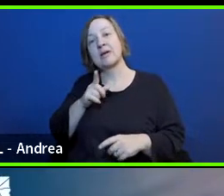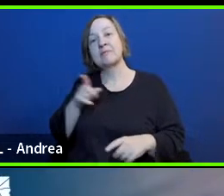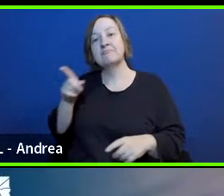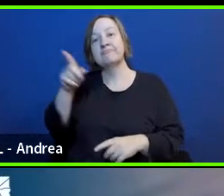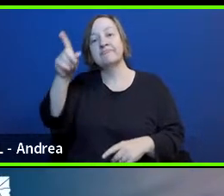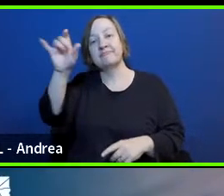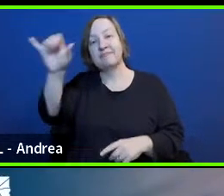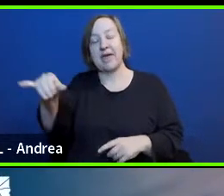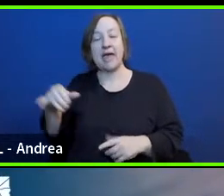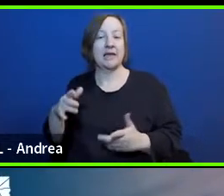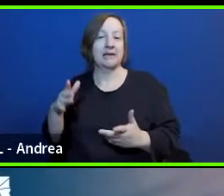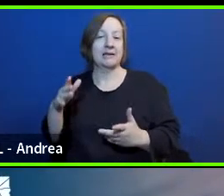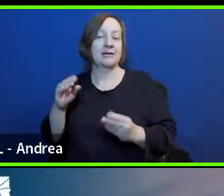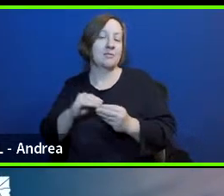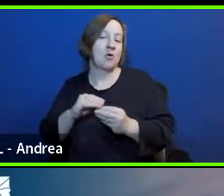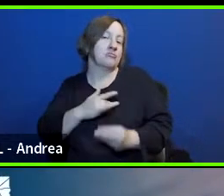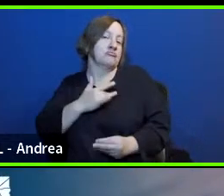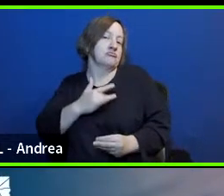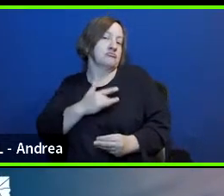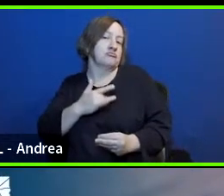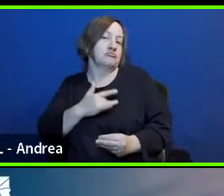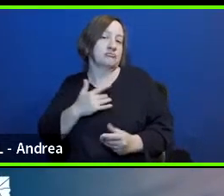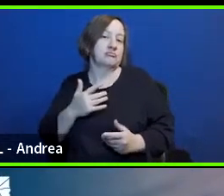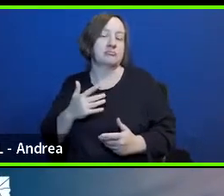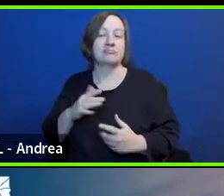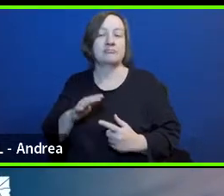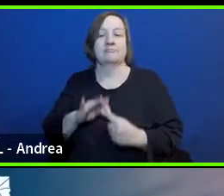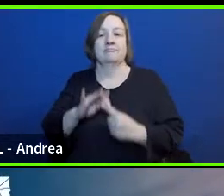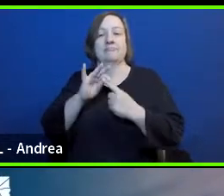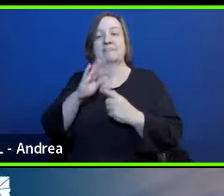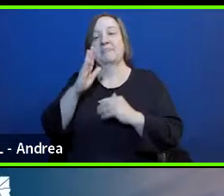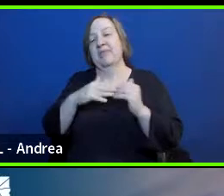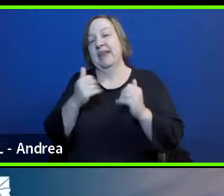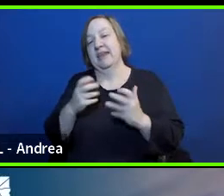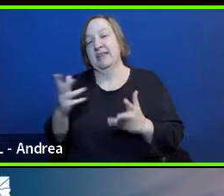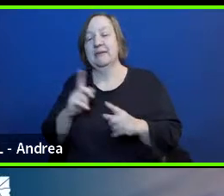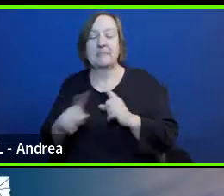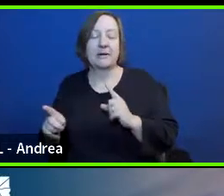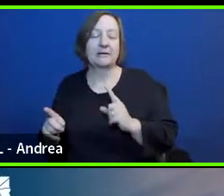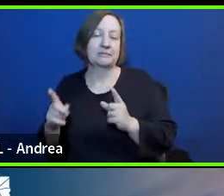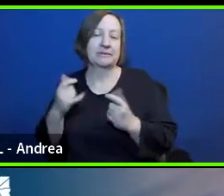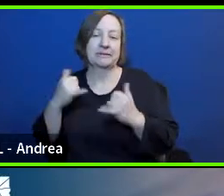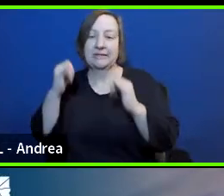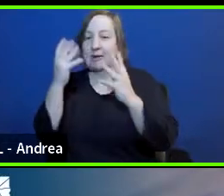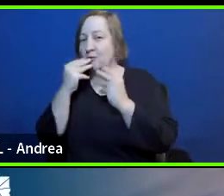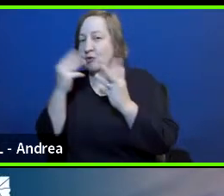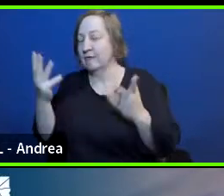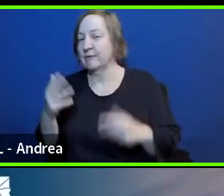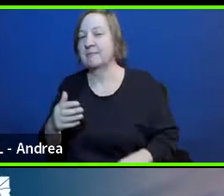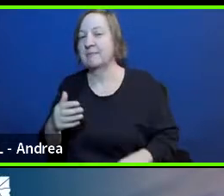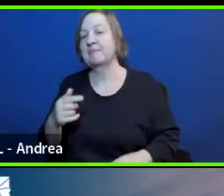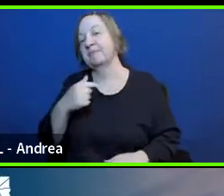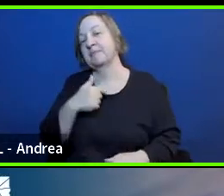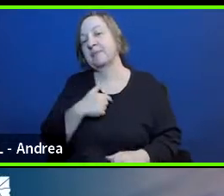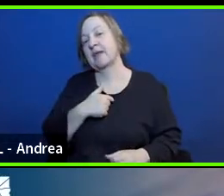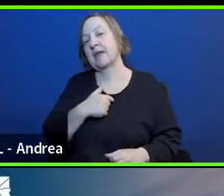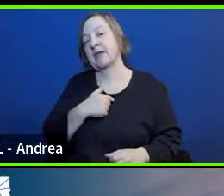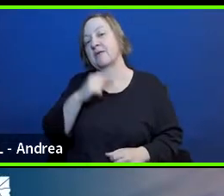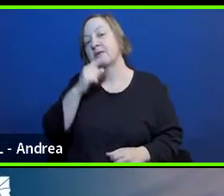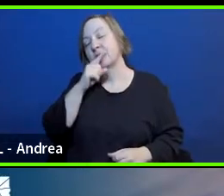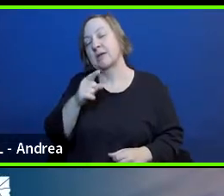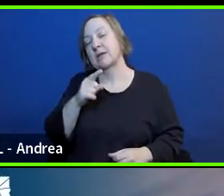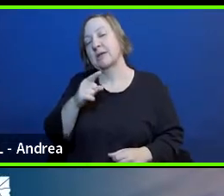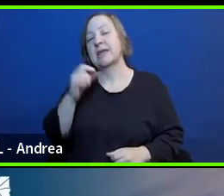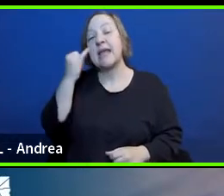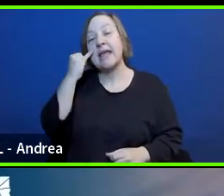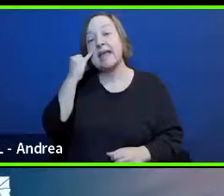has more of a sentimental feel than anything, but it is still beautiful. But I am really more, and